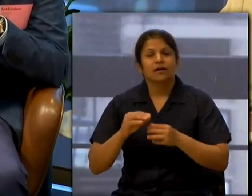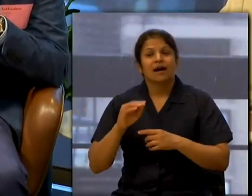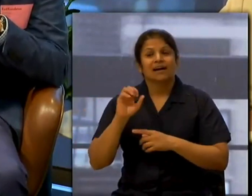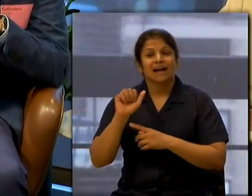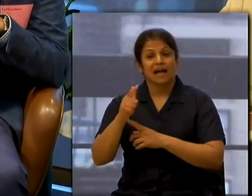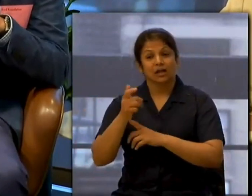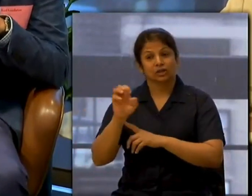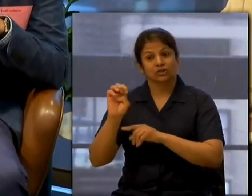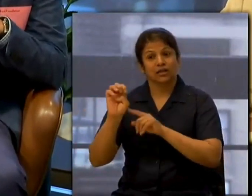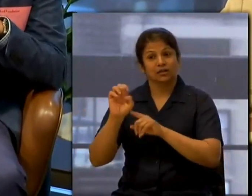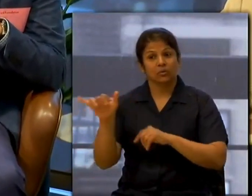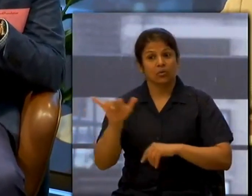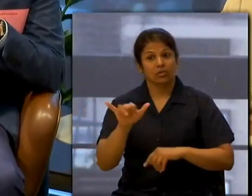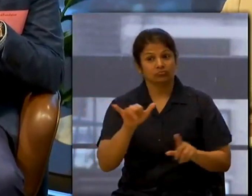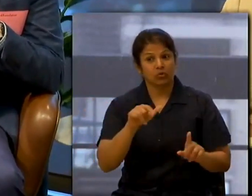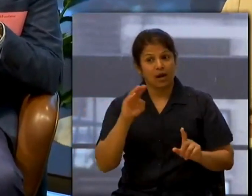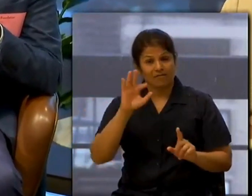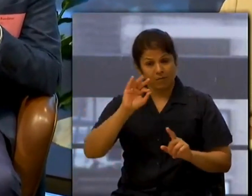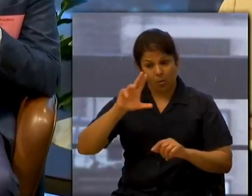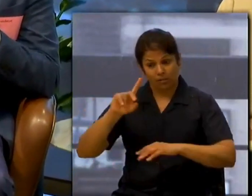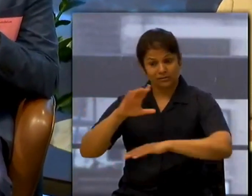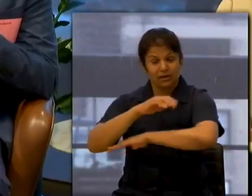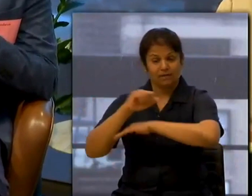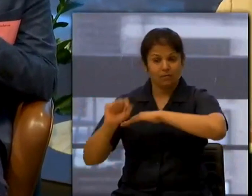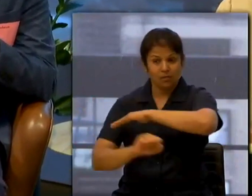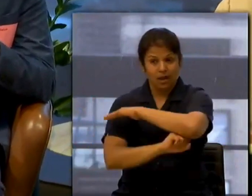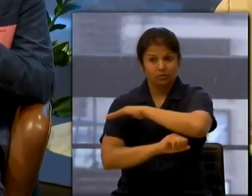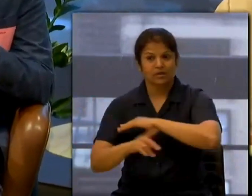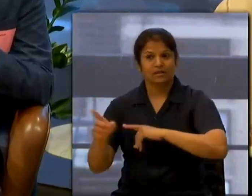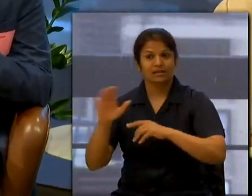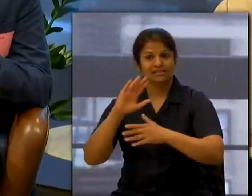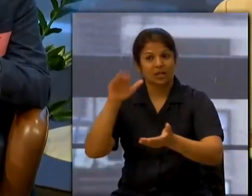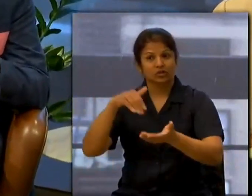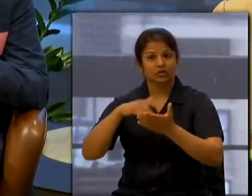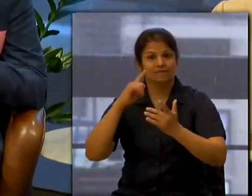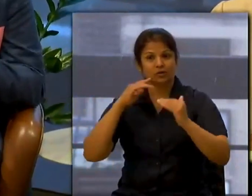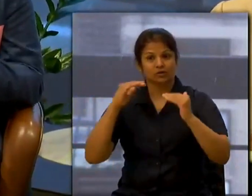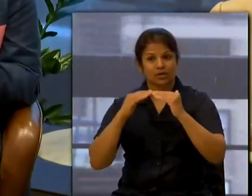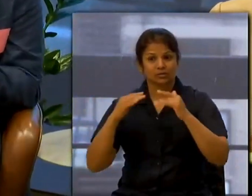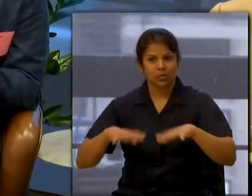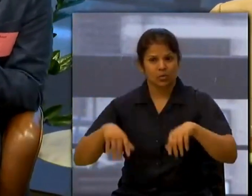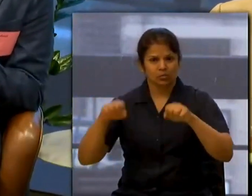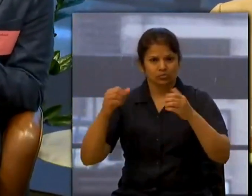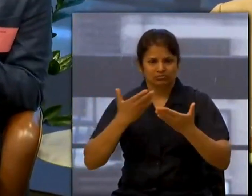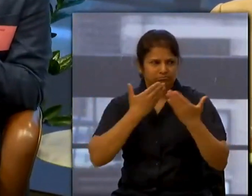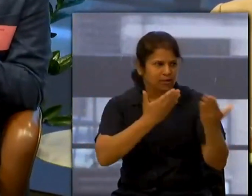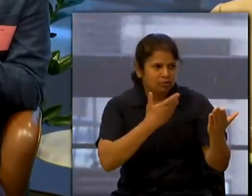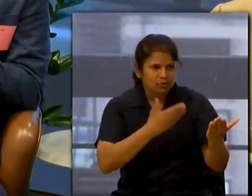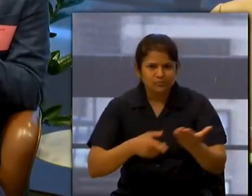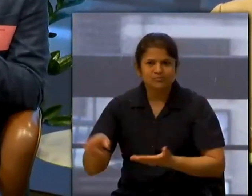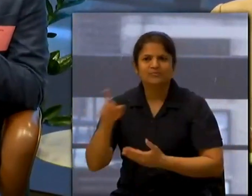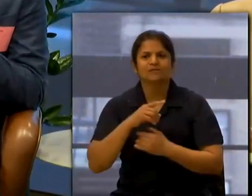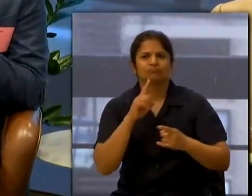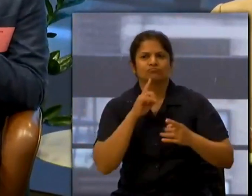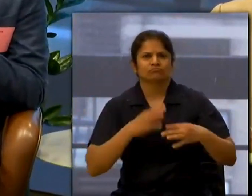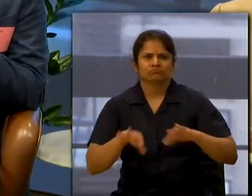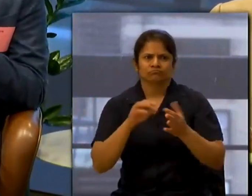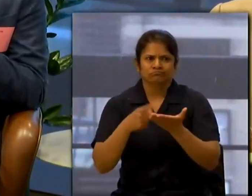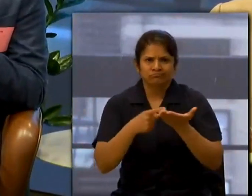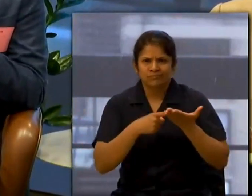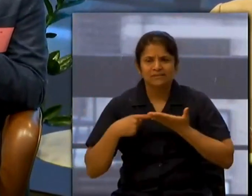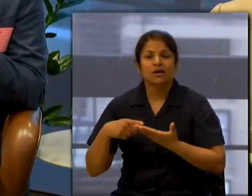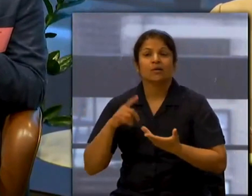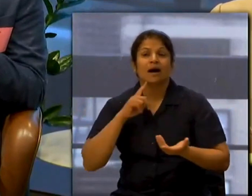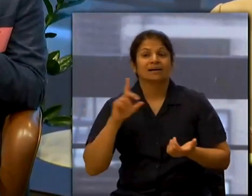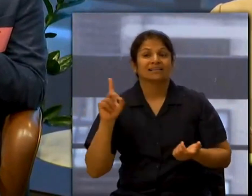Social Justice for hosting this important and timely discussion. My name is Didier Trinh. I use he, him pronouns. I serve